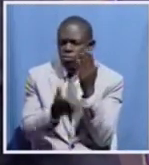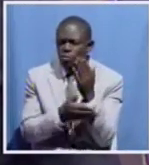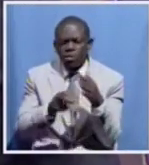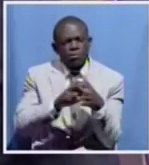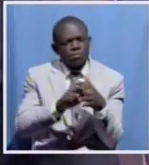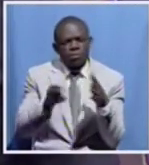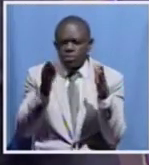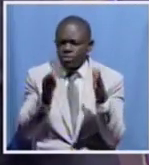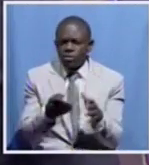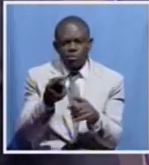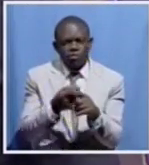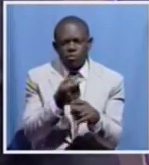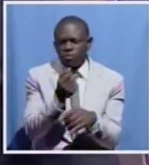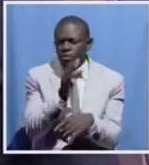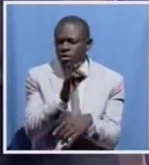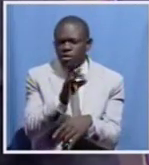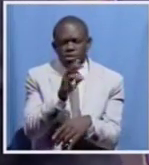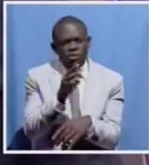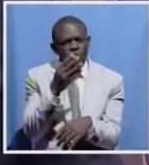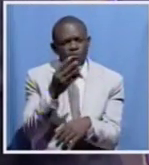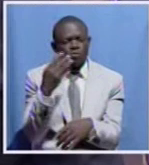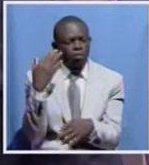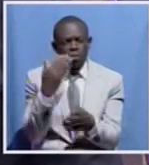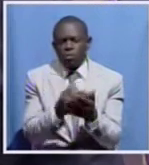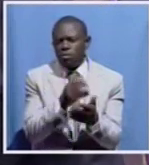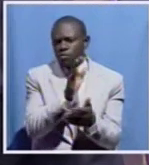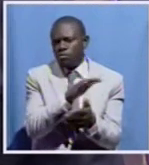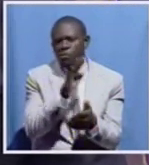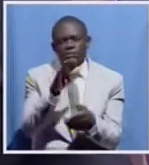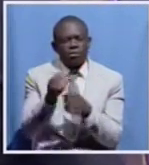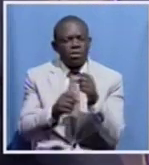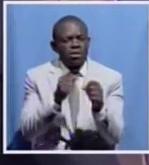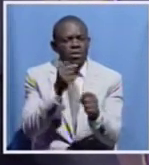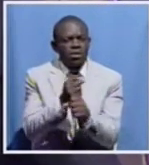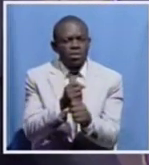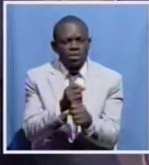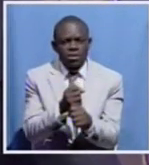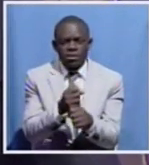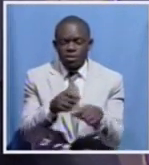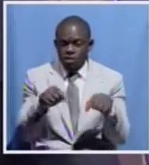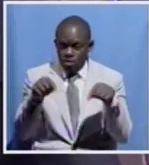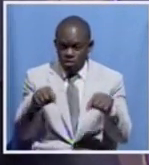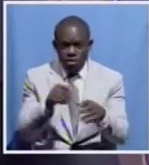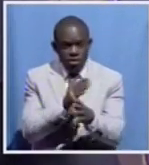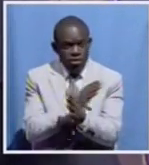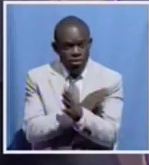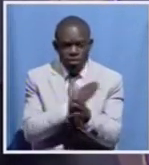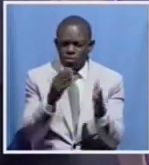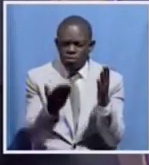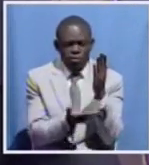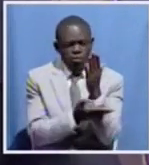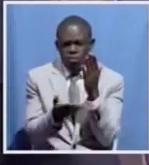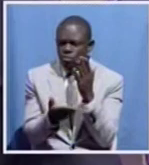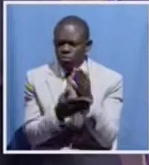Since 1964, for 55 years. They look at a country that accepts people even in their